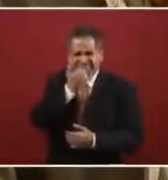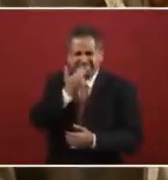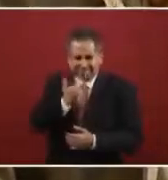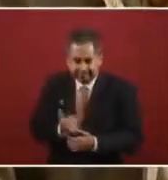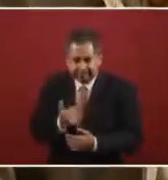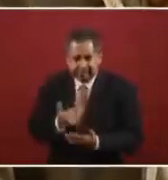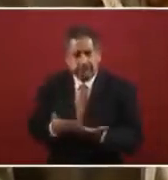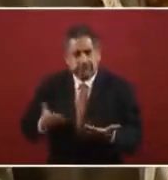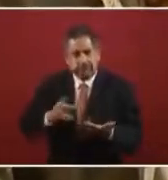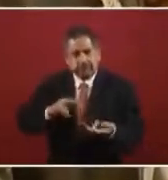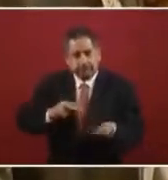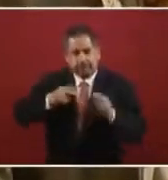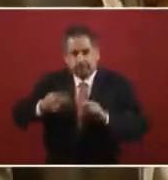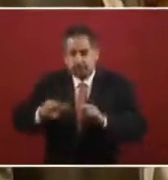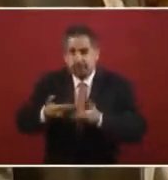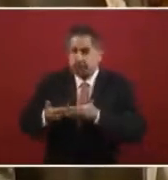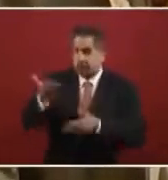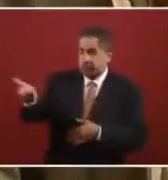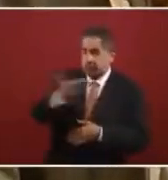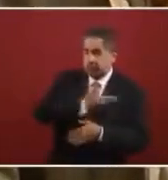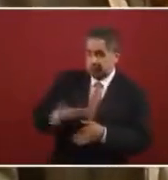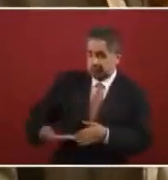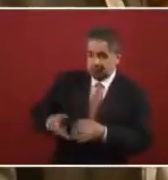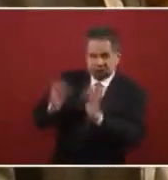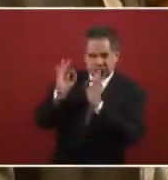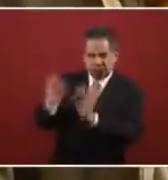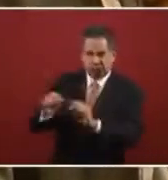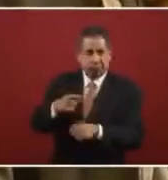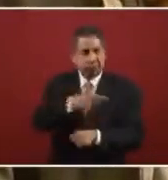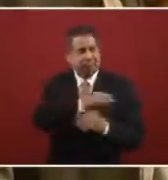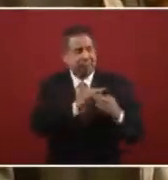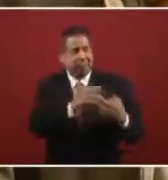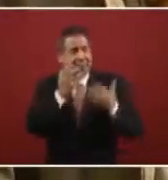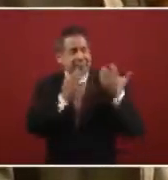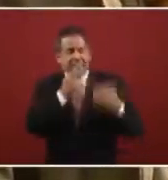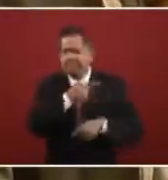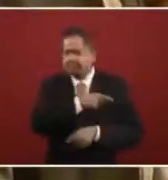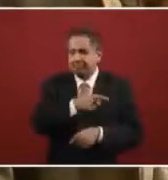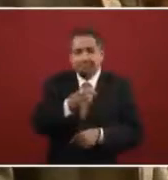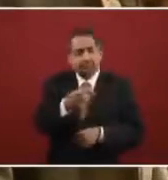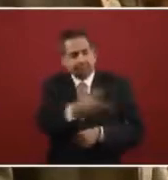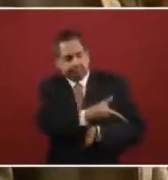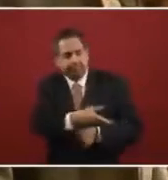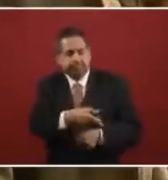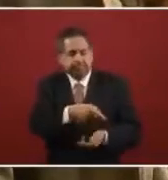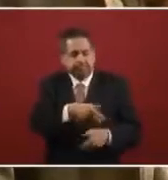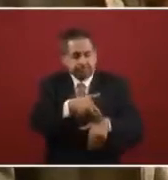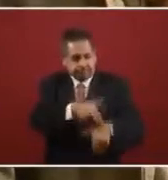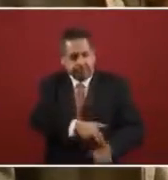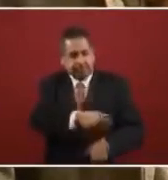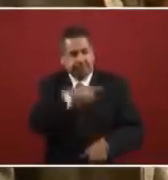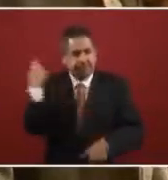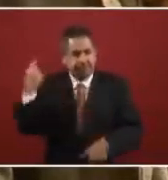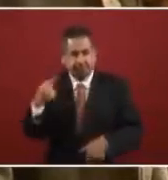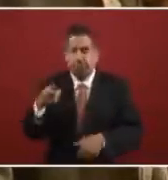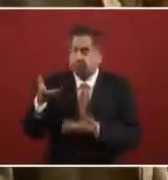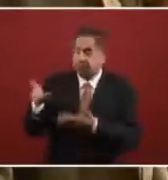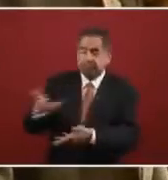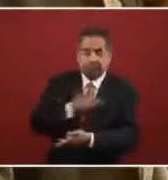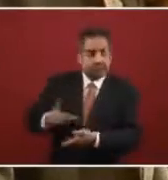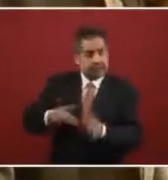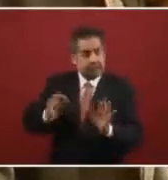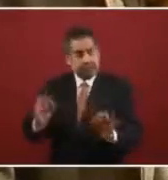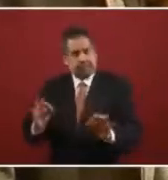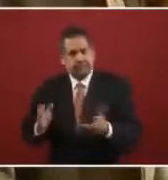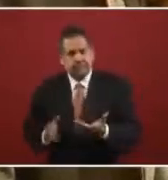ese sentido, el So in presidente that que está sense, ahorita, the aunque president grite that y is grite now a los de here, frente, that ni modo, whether they tiene que yell, asimilar que they perdieron. need to Y la realize situación that está